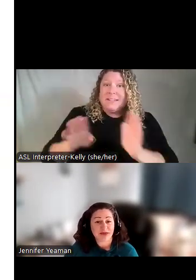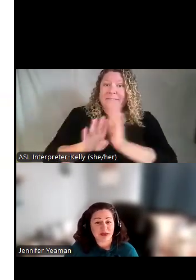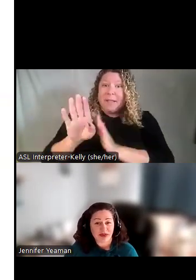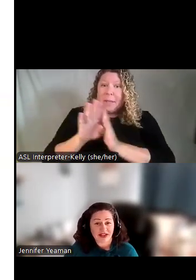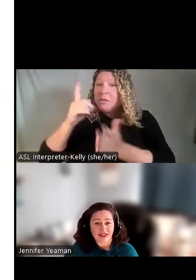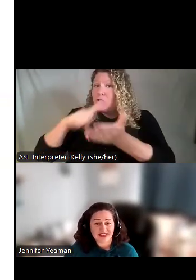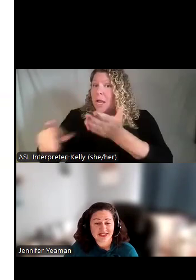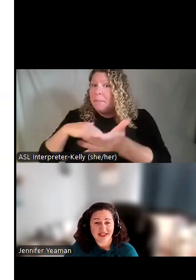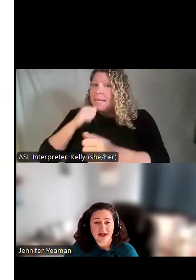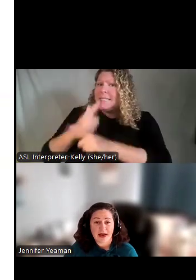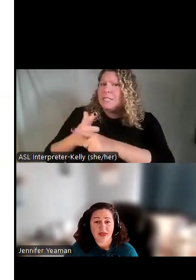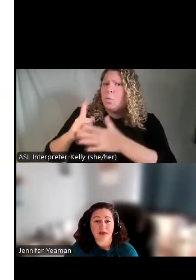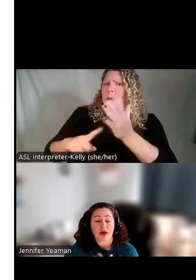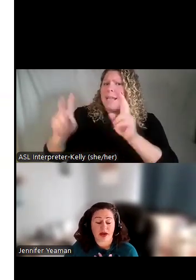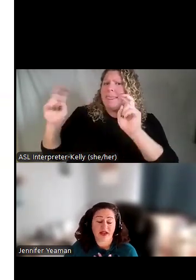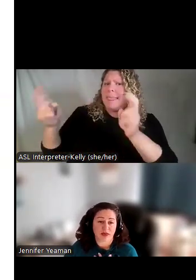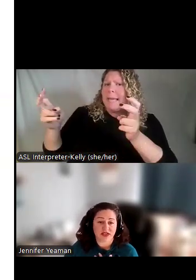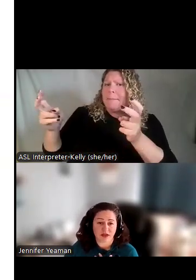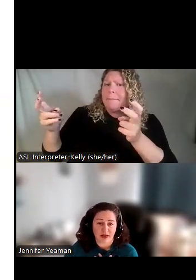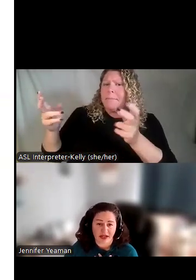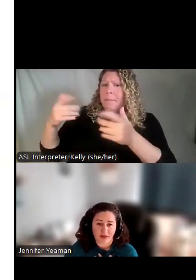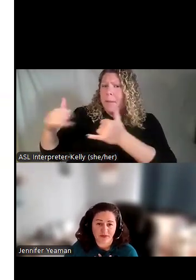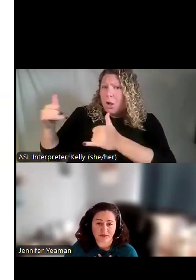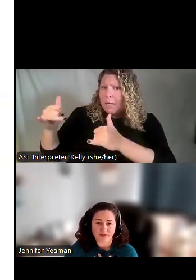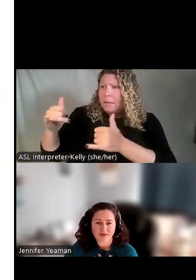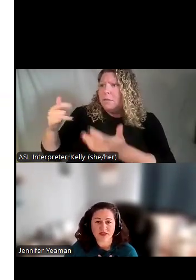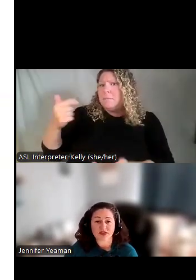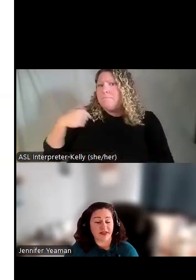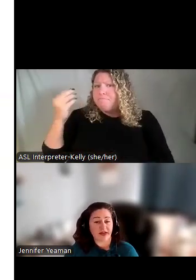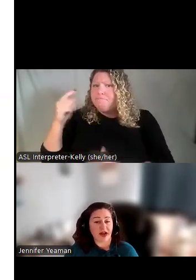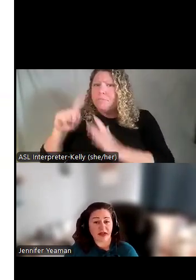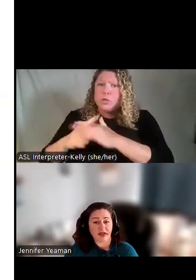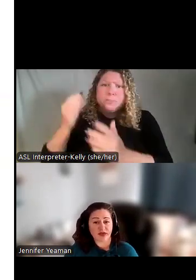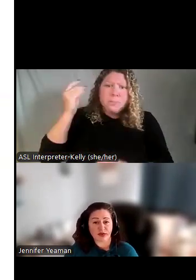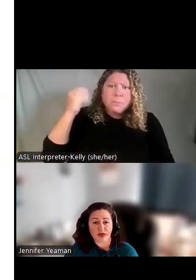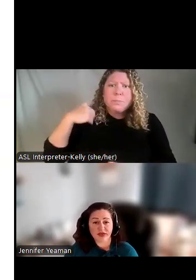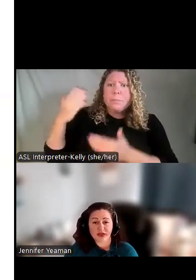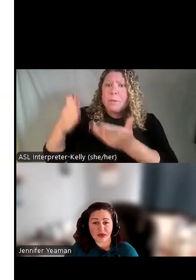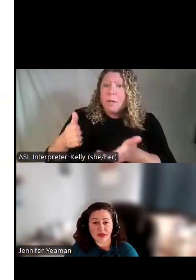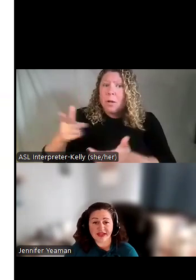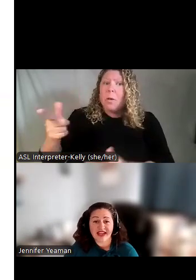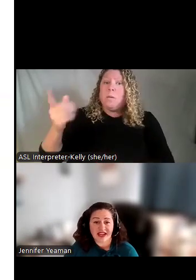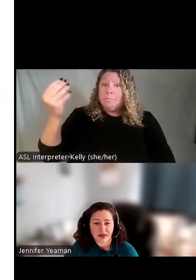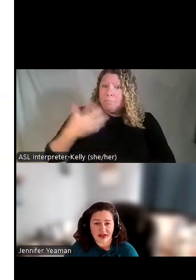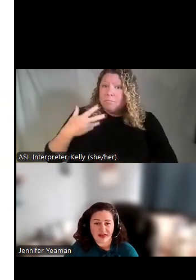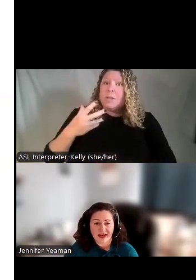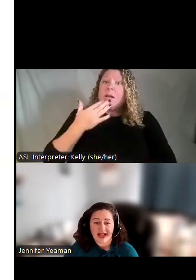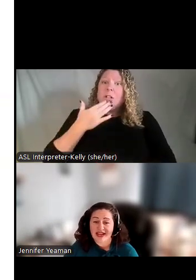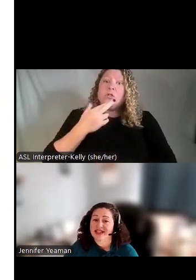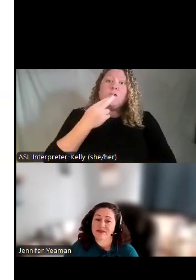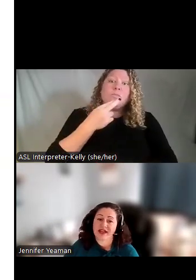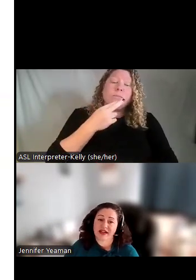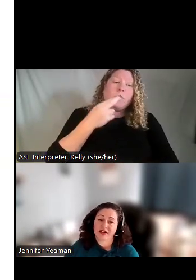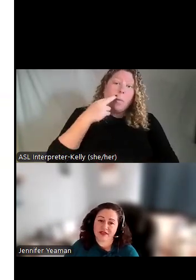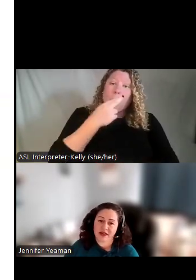see what the theme of the party was and thought about what I could bring to the party. So I found out the colors were rose, gold, and brown,